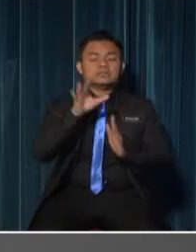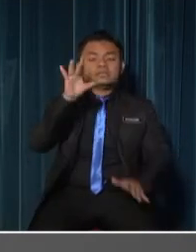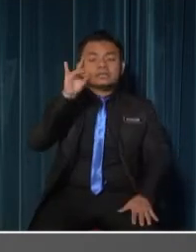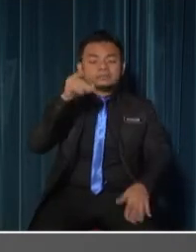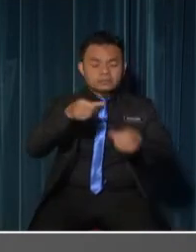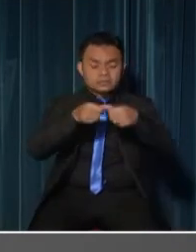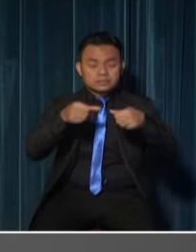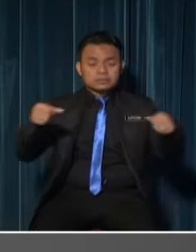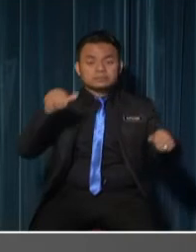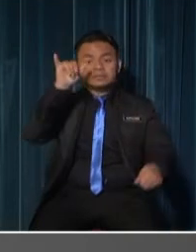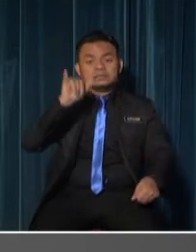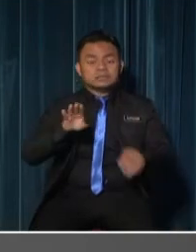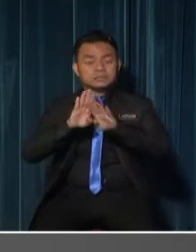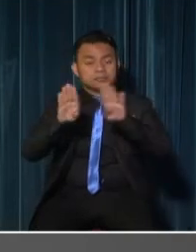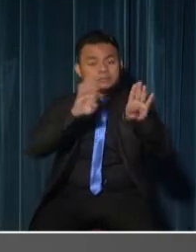lengths.